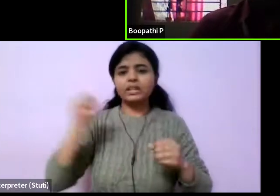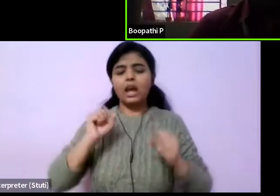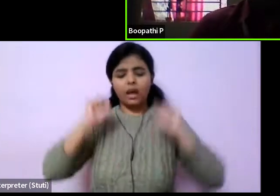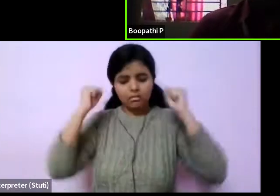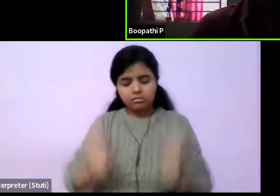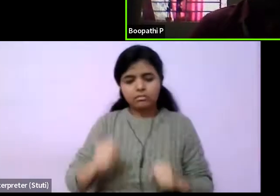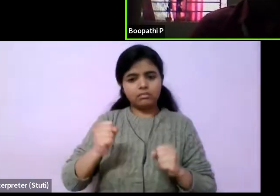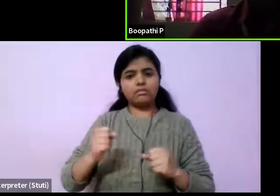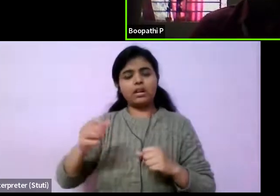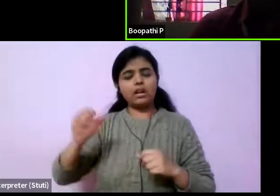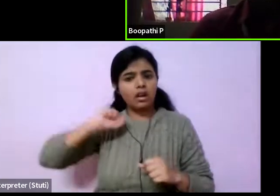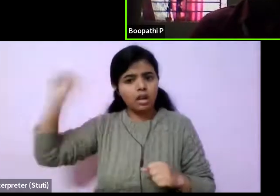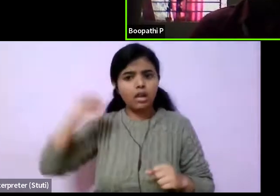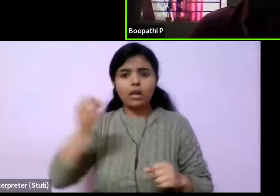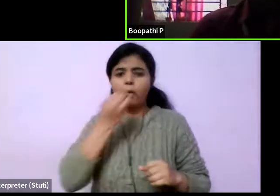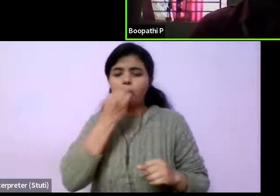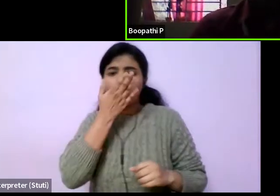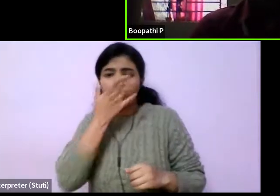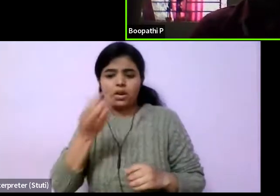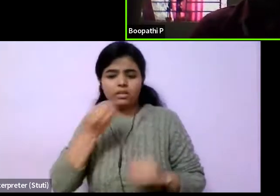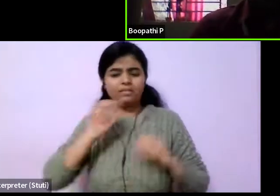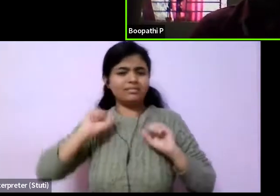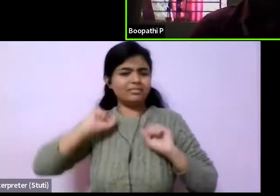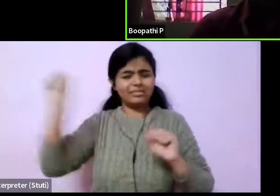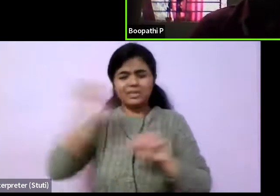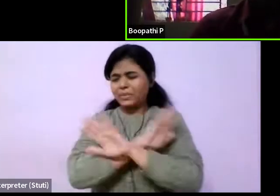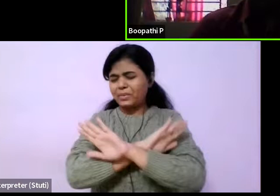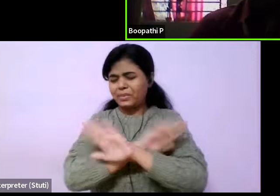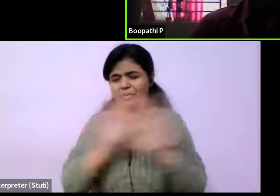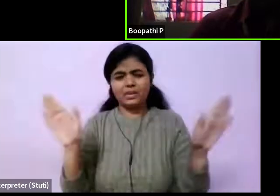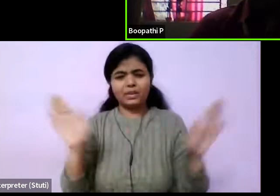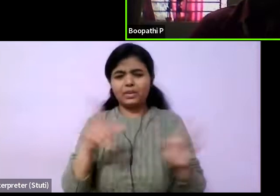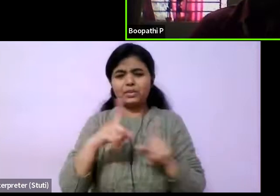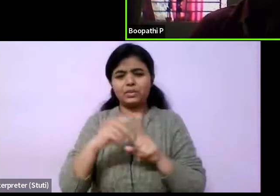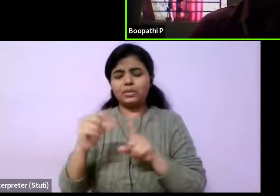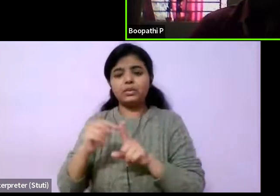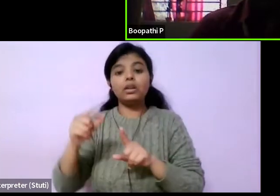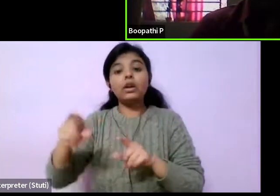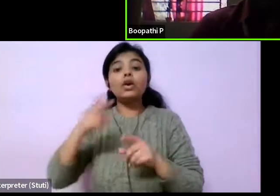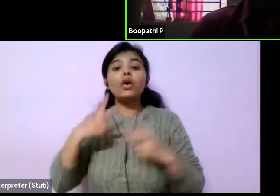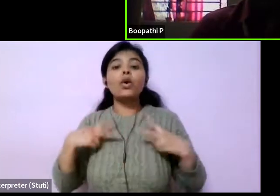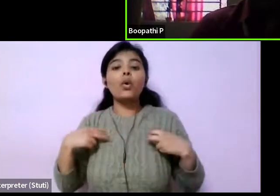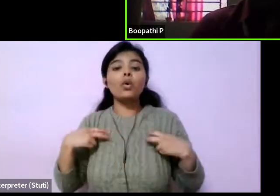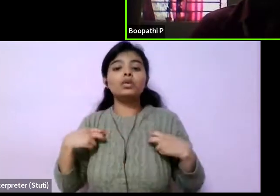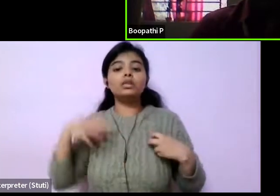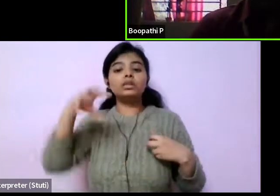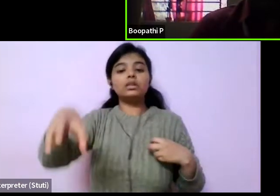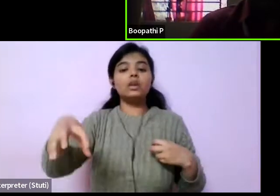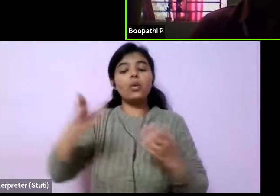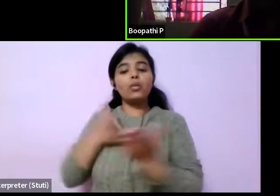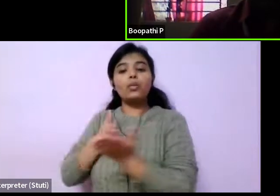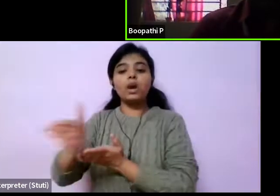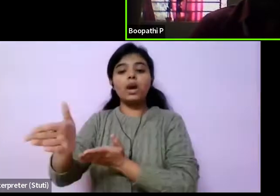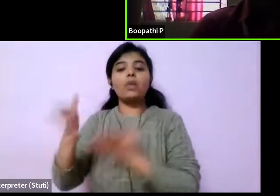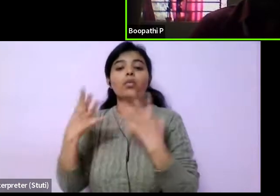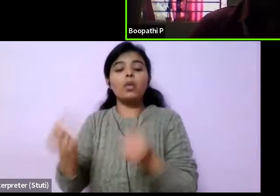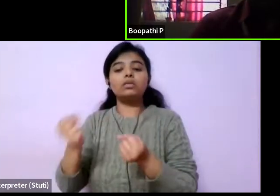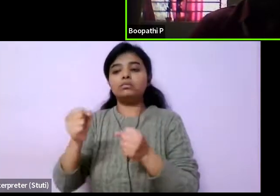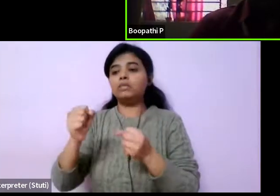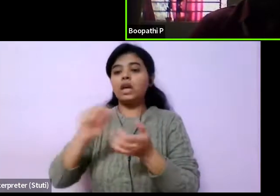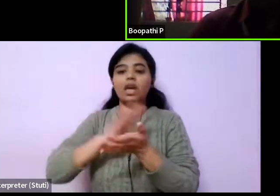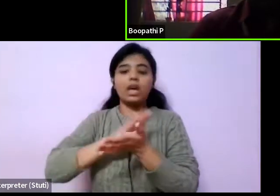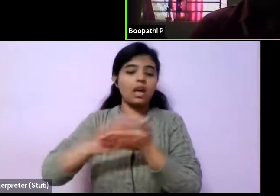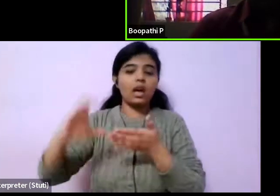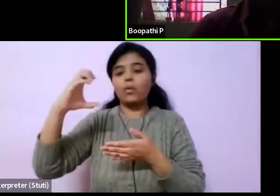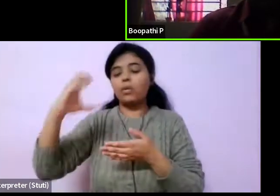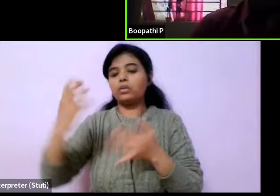or, hunger strike and all these things. They are basically fighting in the courtrooms. Courtrooms like High Court or like